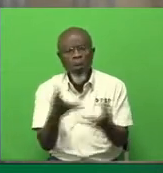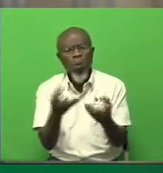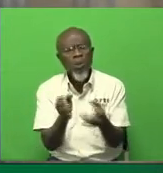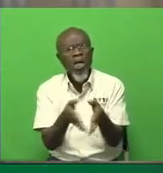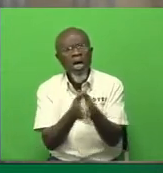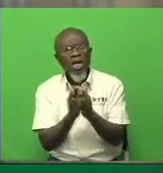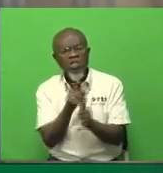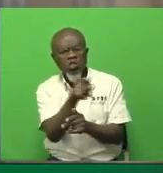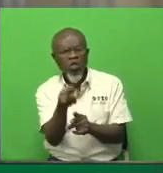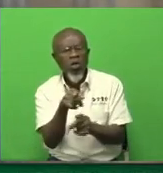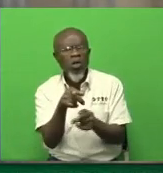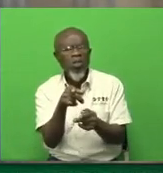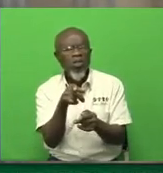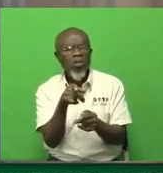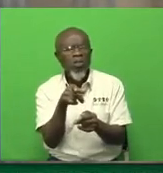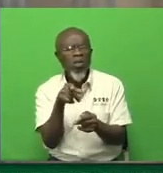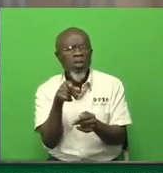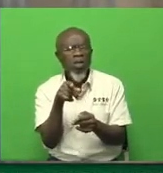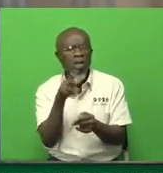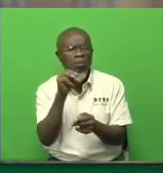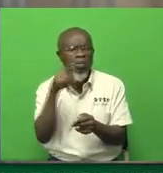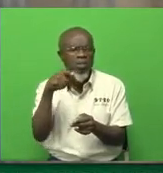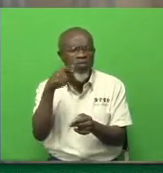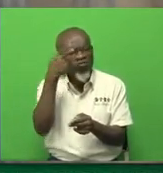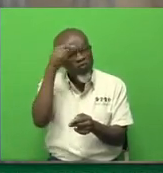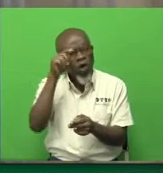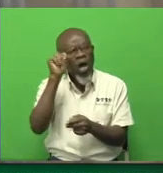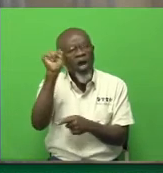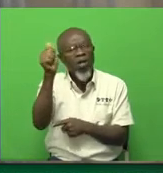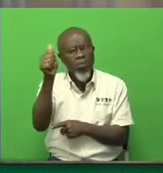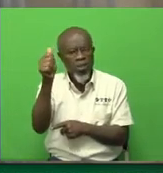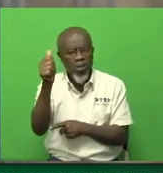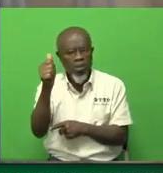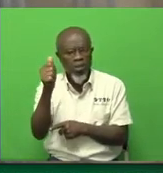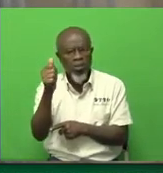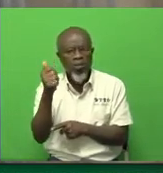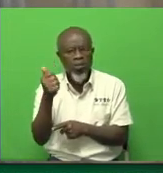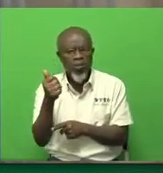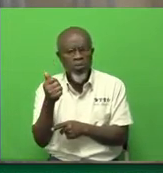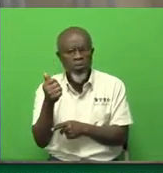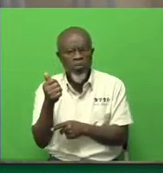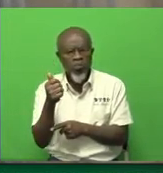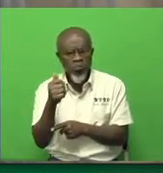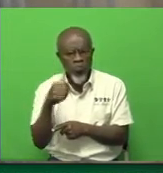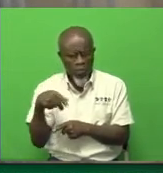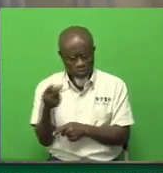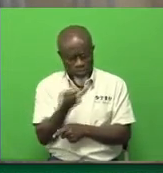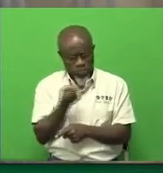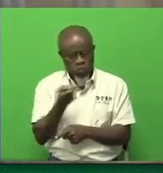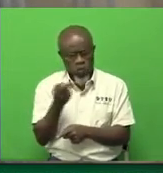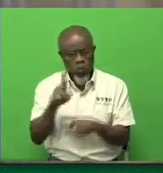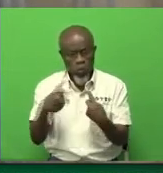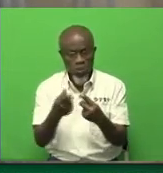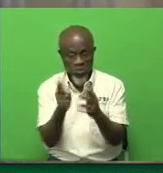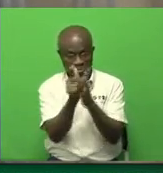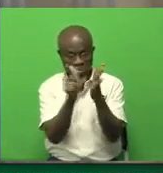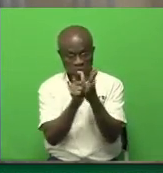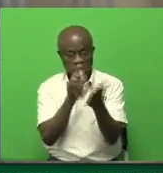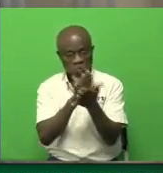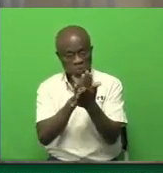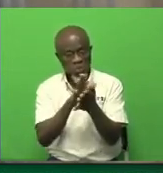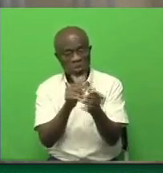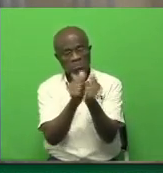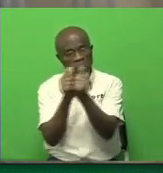the member for arima we had the fortunate circumstance of attending the law school together very decent lady